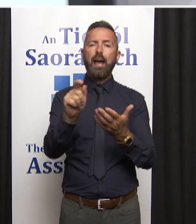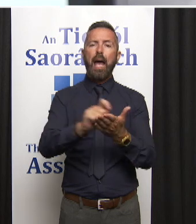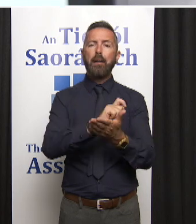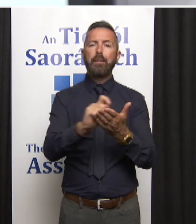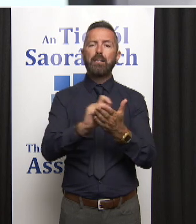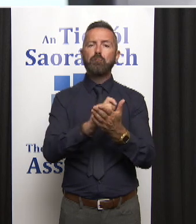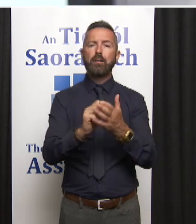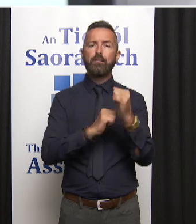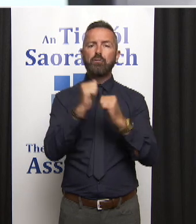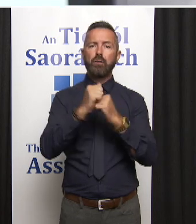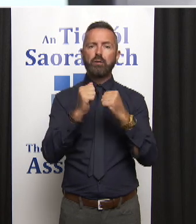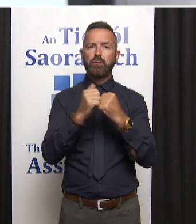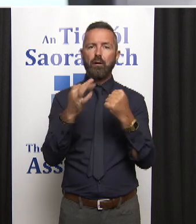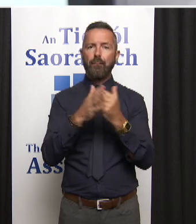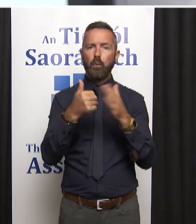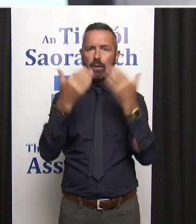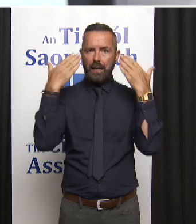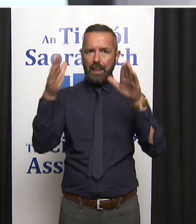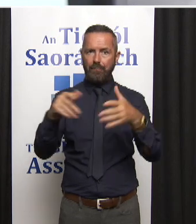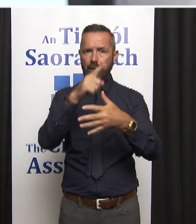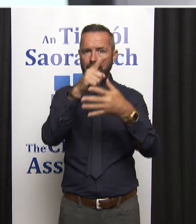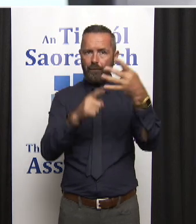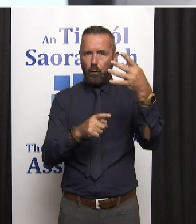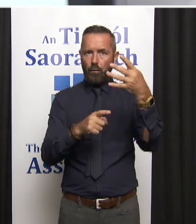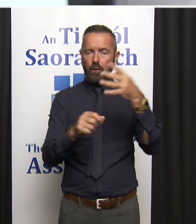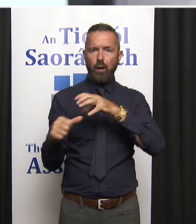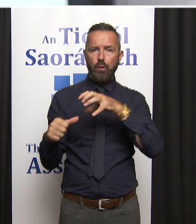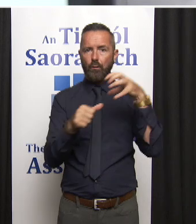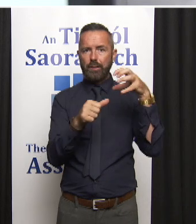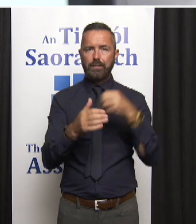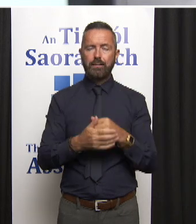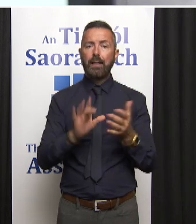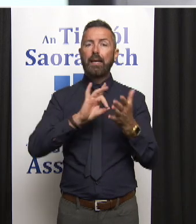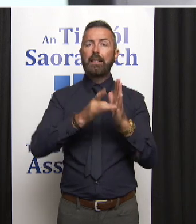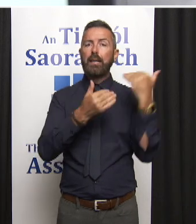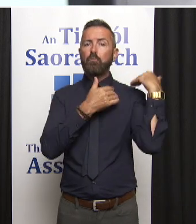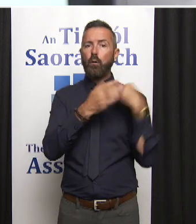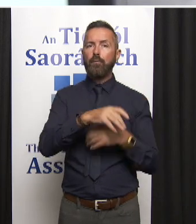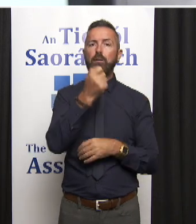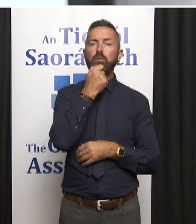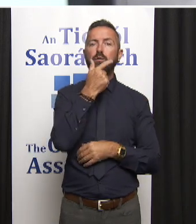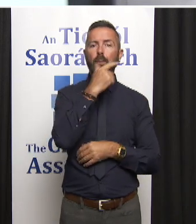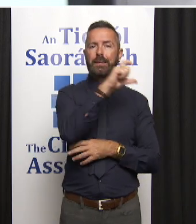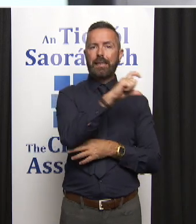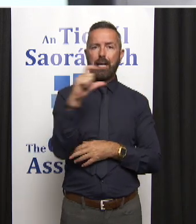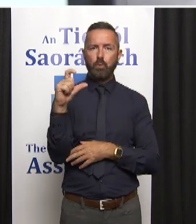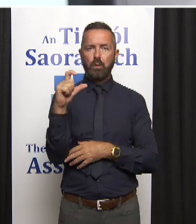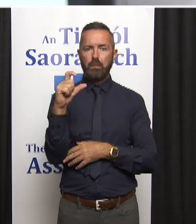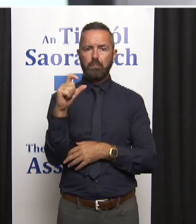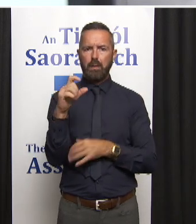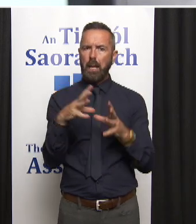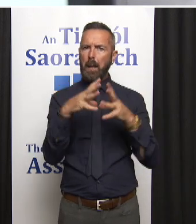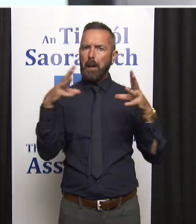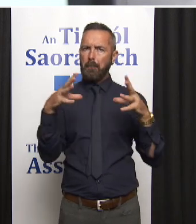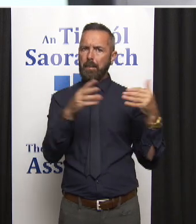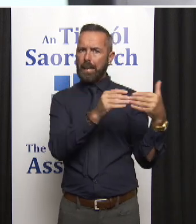the remaining 4 local authorities. The key role of Dublin City Council as a lead agent in many areas,